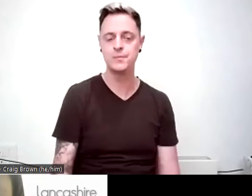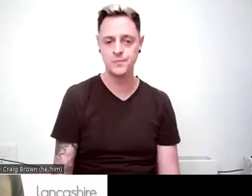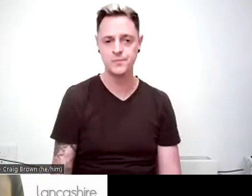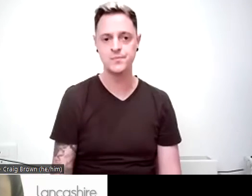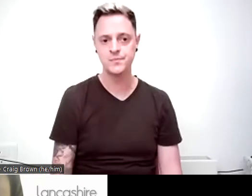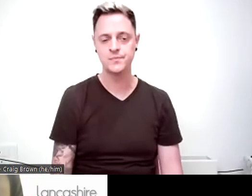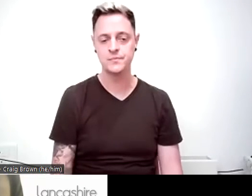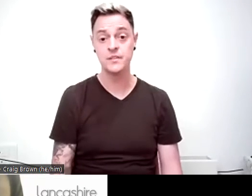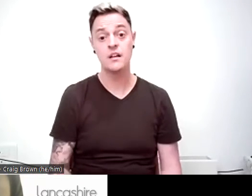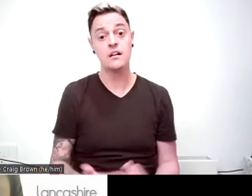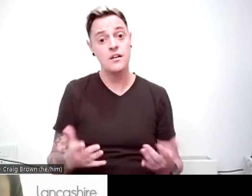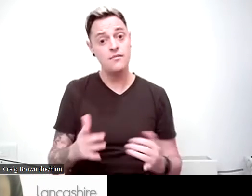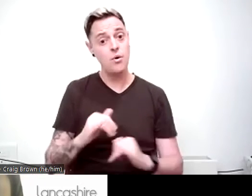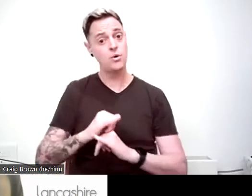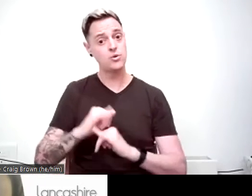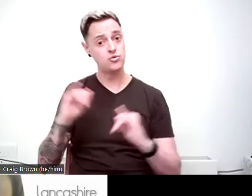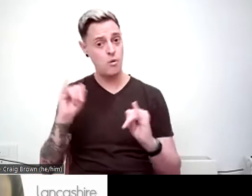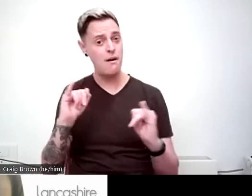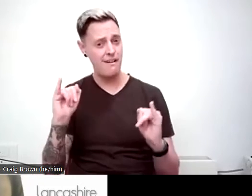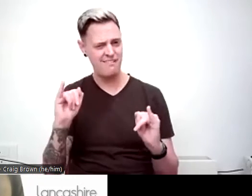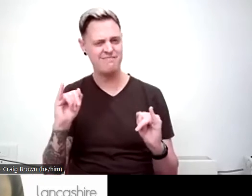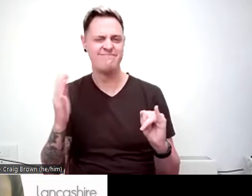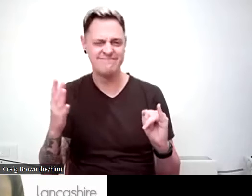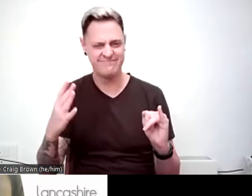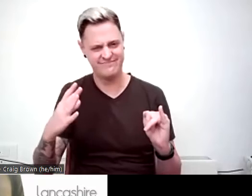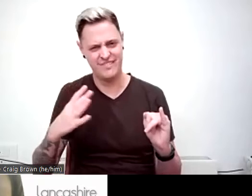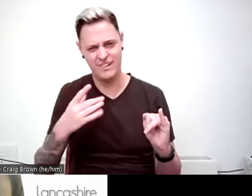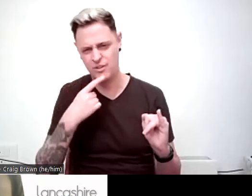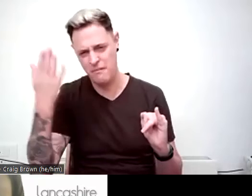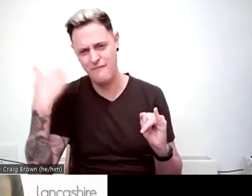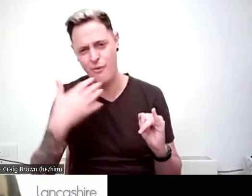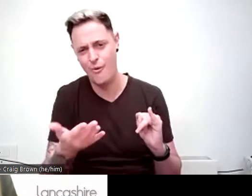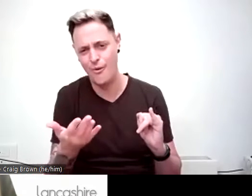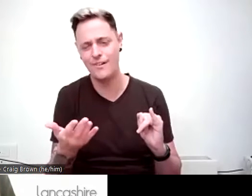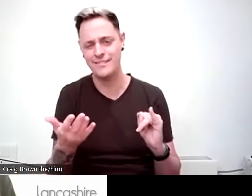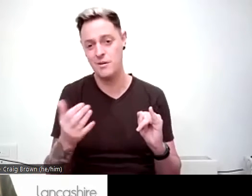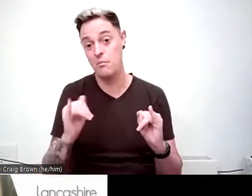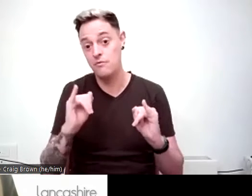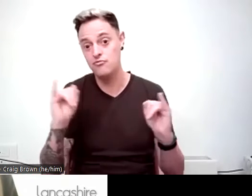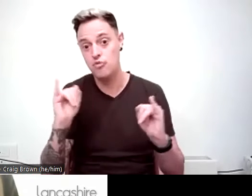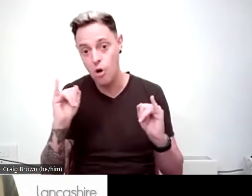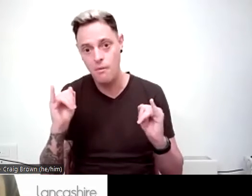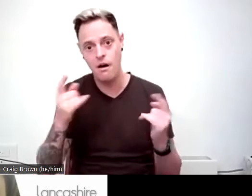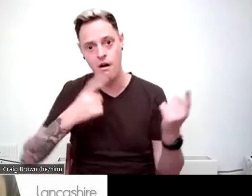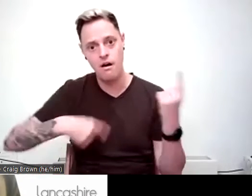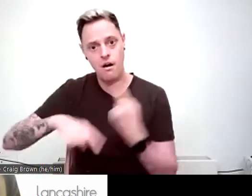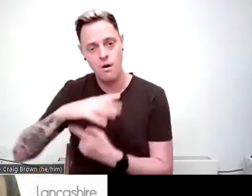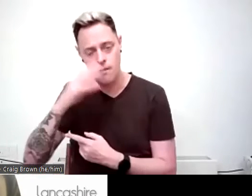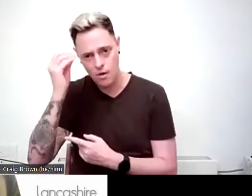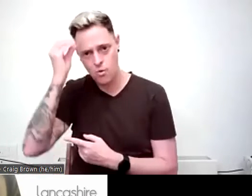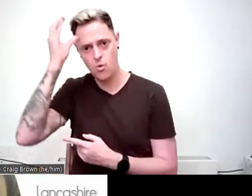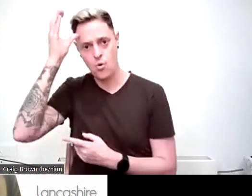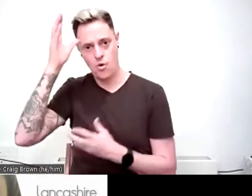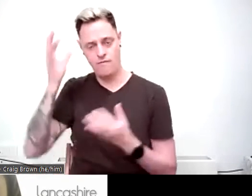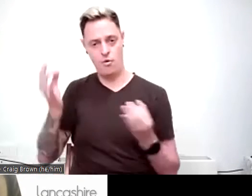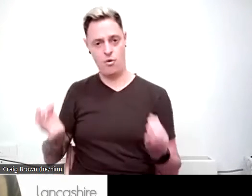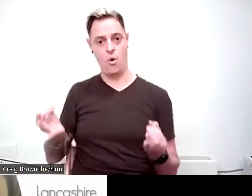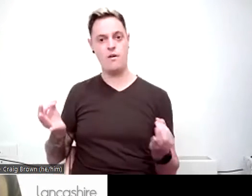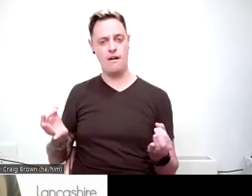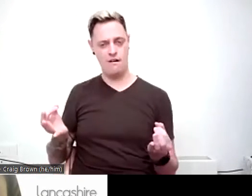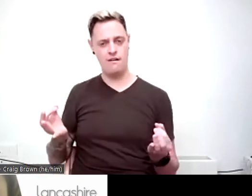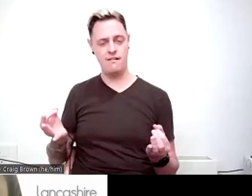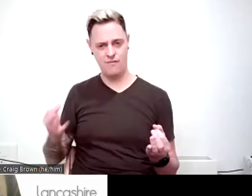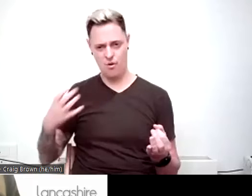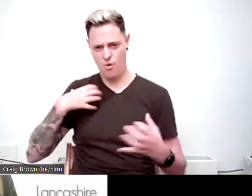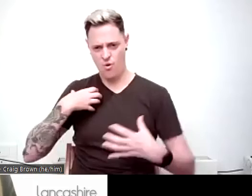like trauma as well, I've kind of already touched on this in terms of having a trauma-informed practice, but there's a lot of